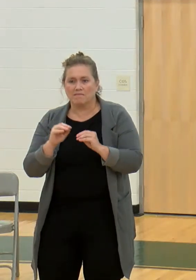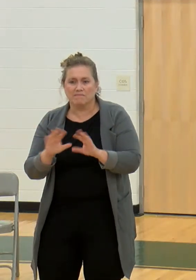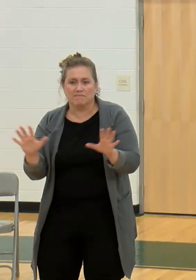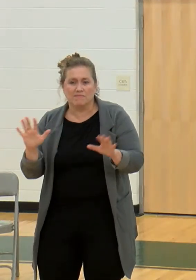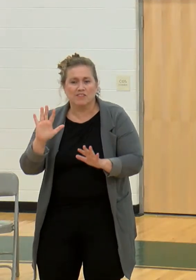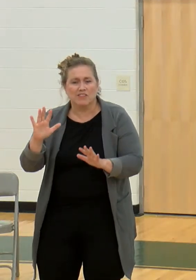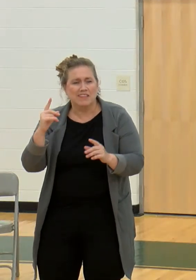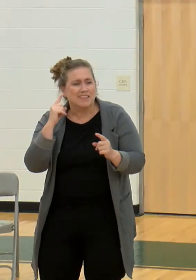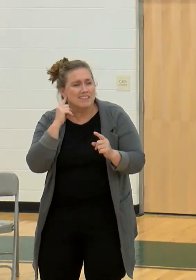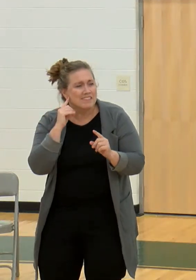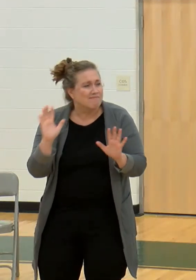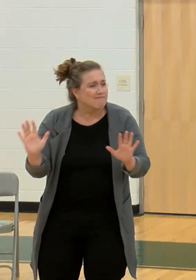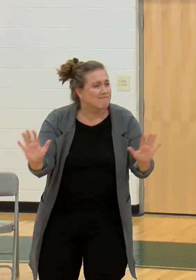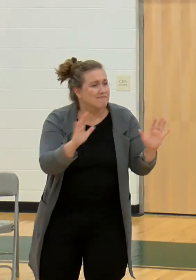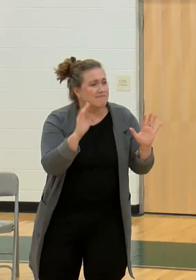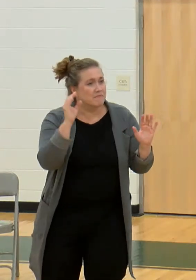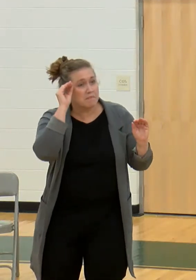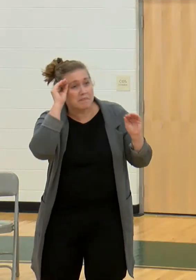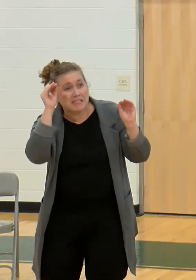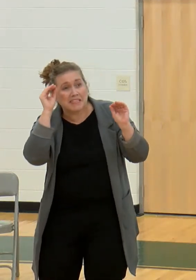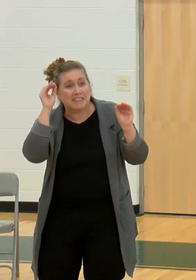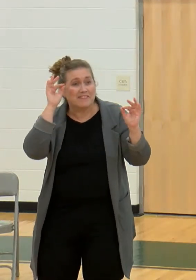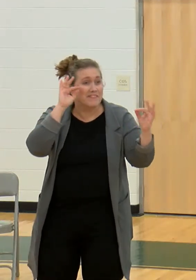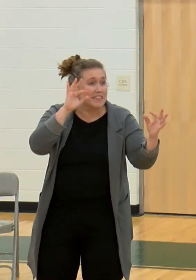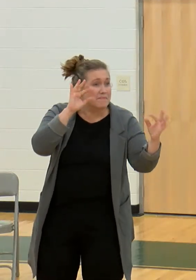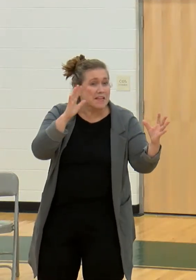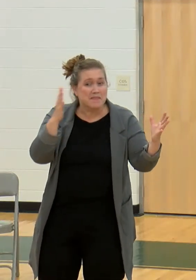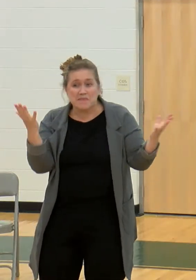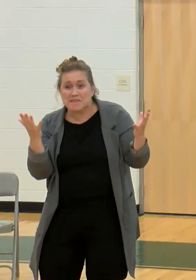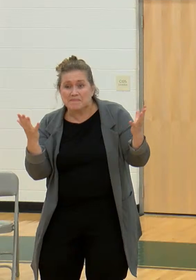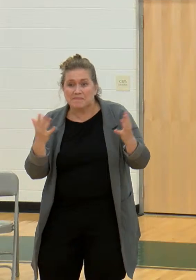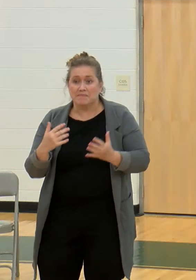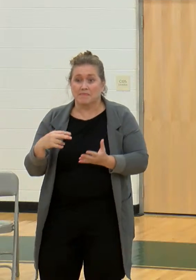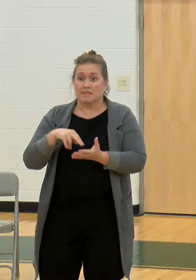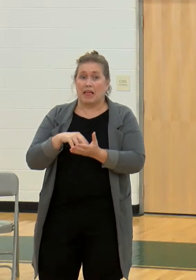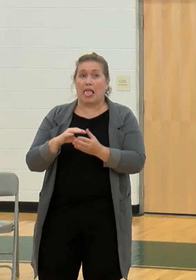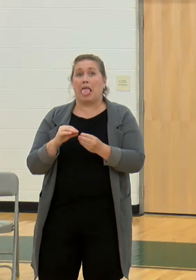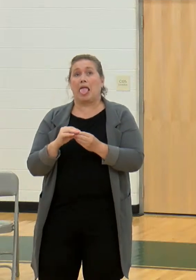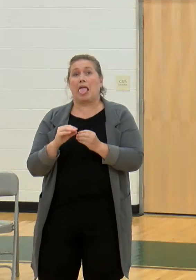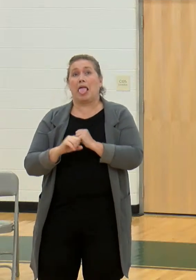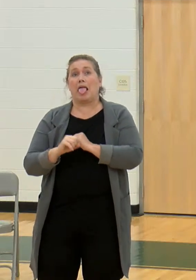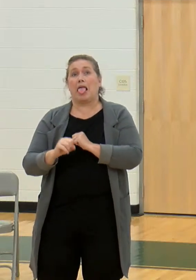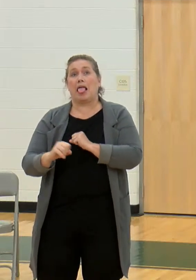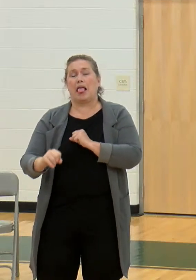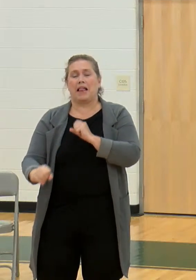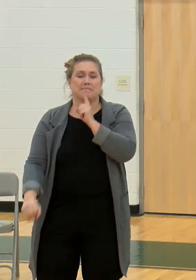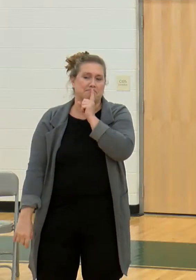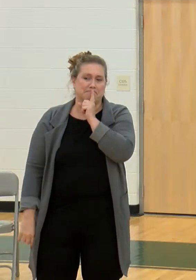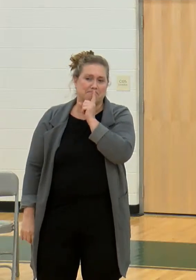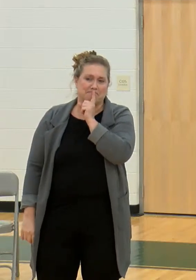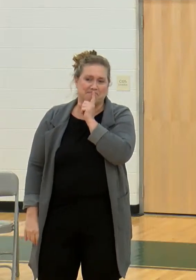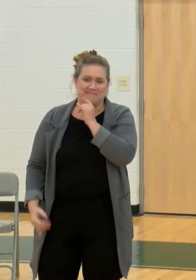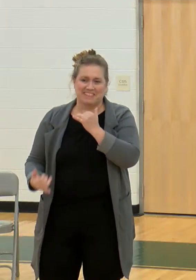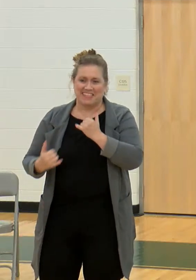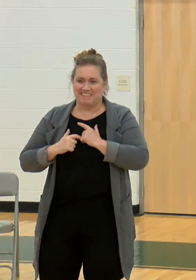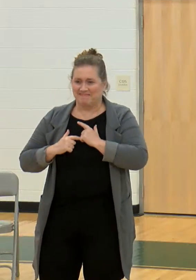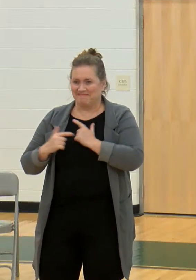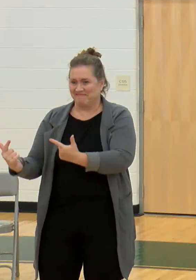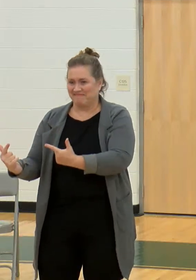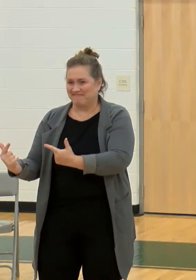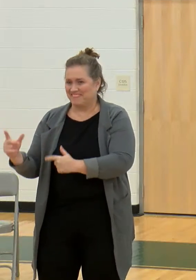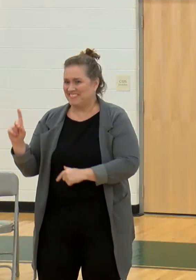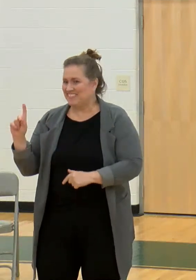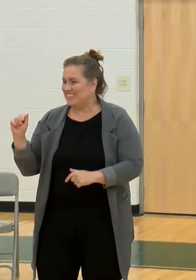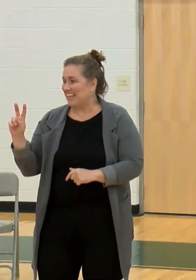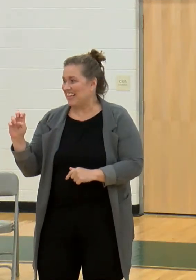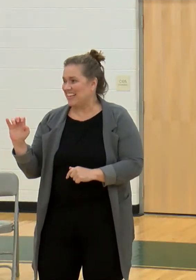won't stand up here and ramble about it too much more, but turn it over to Dave and his design team to share the